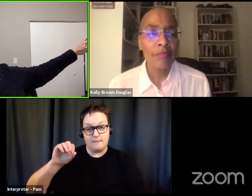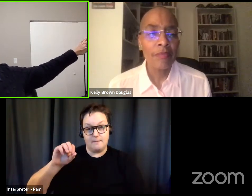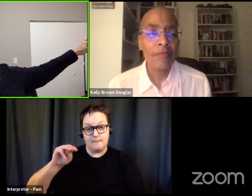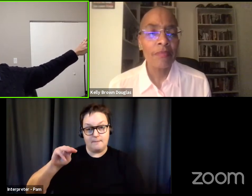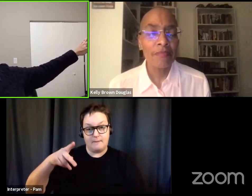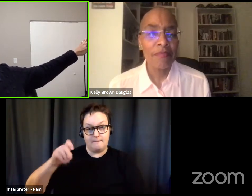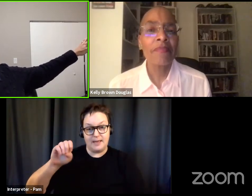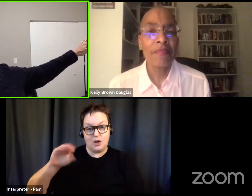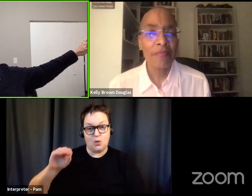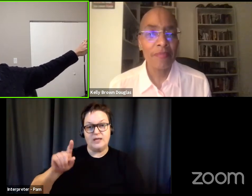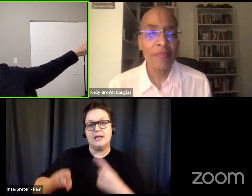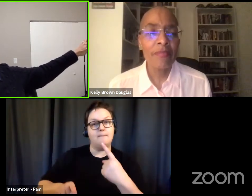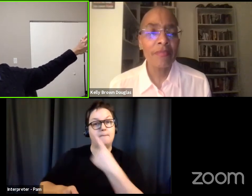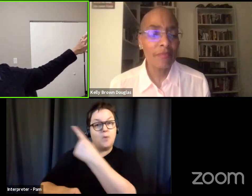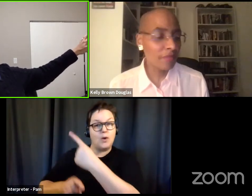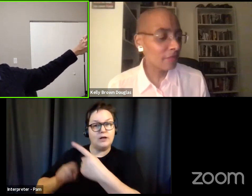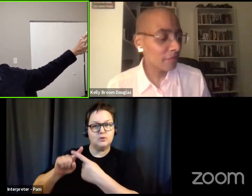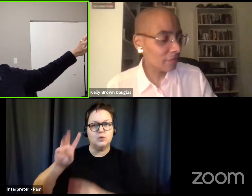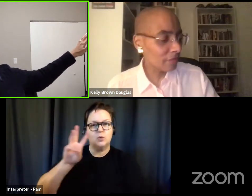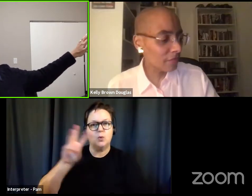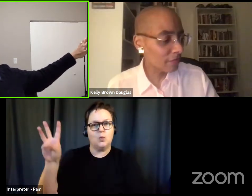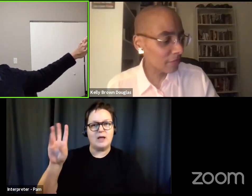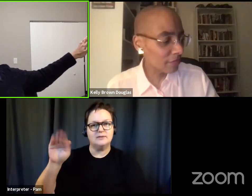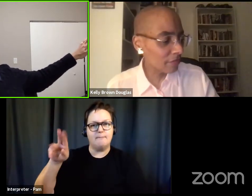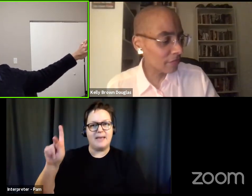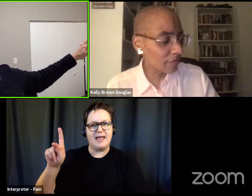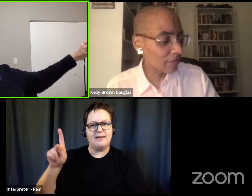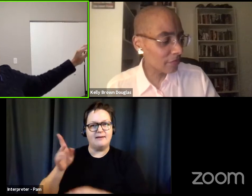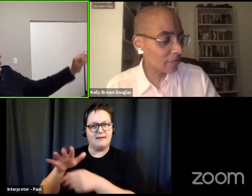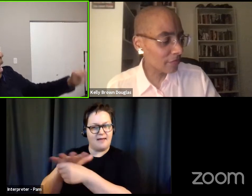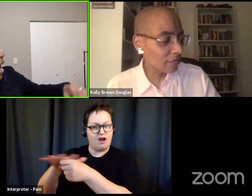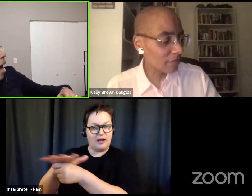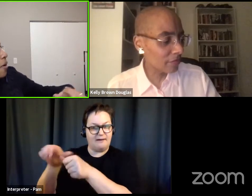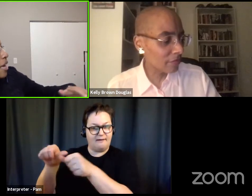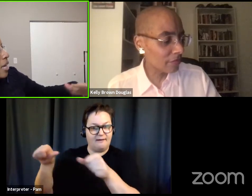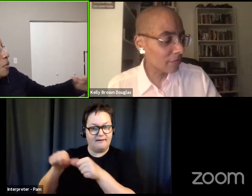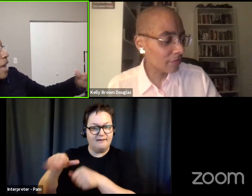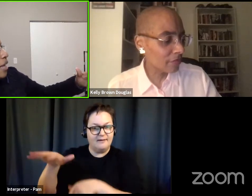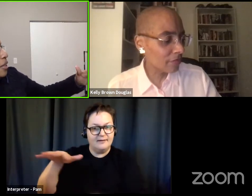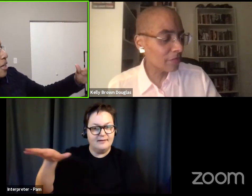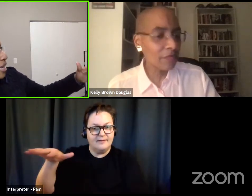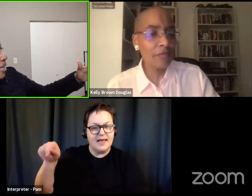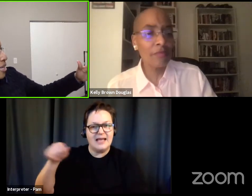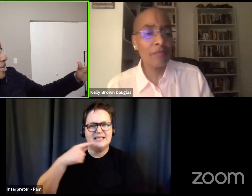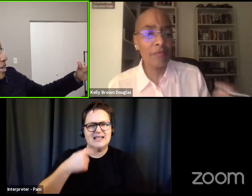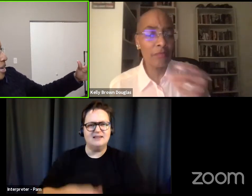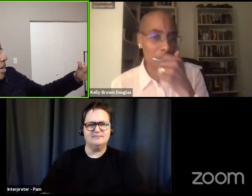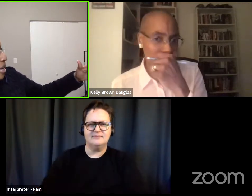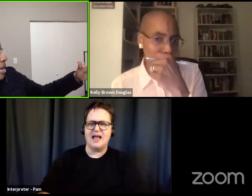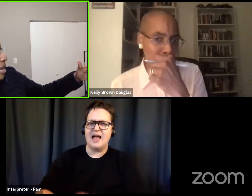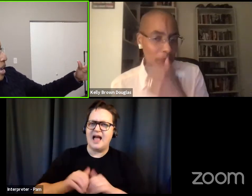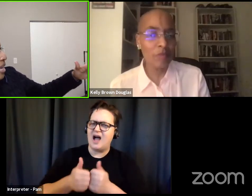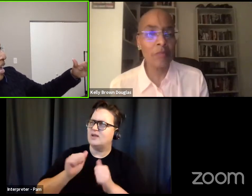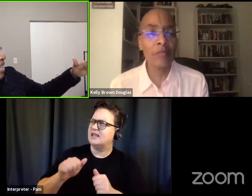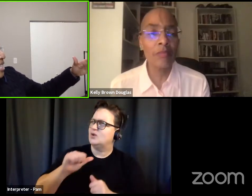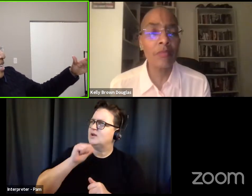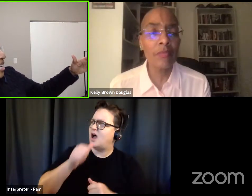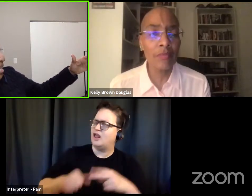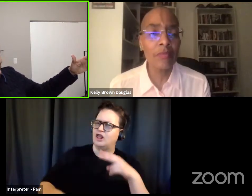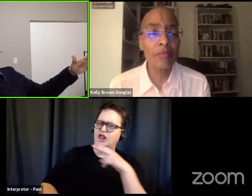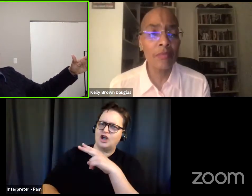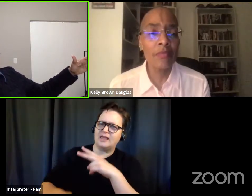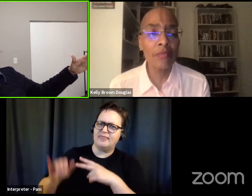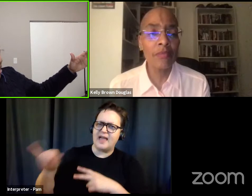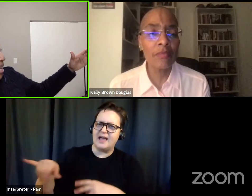Bank area and said something like, how can you not look at this and not